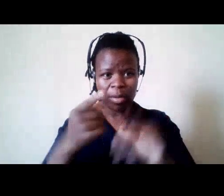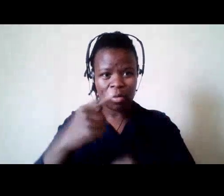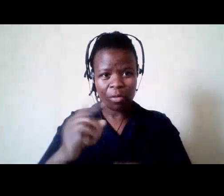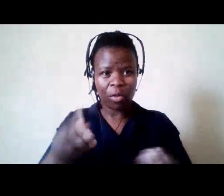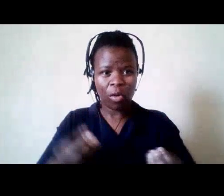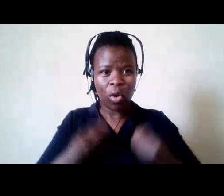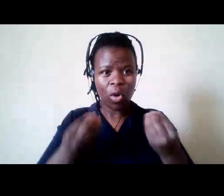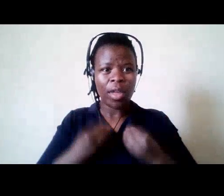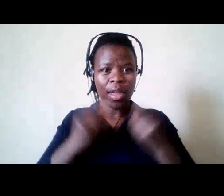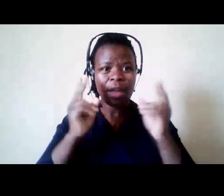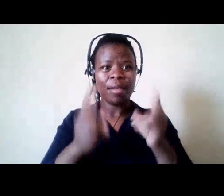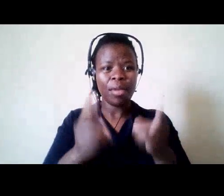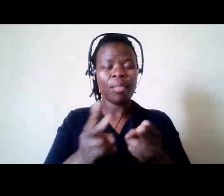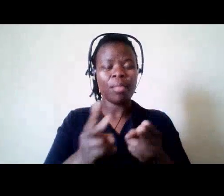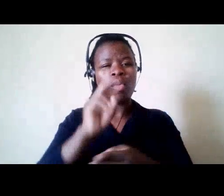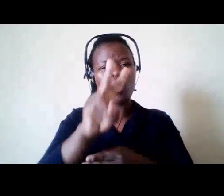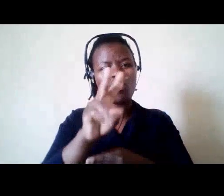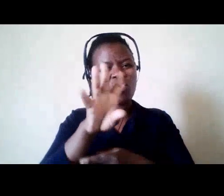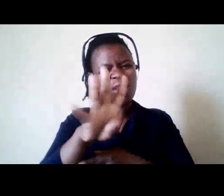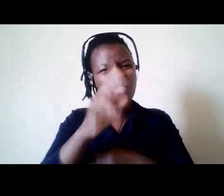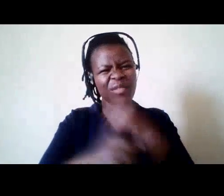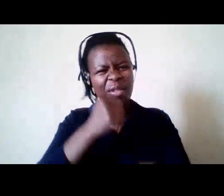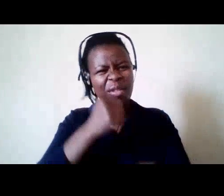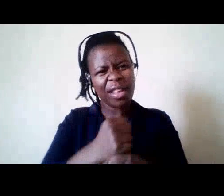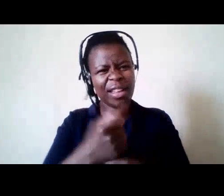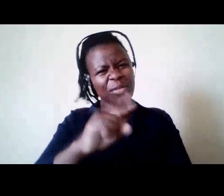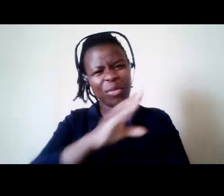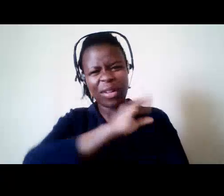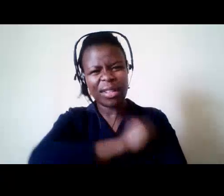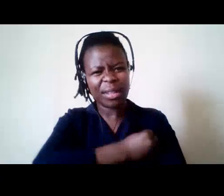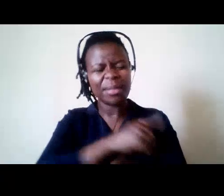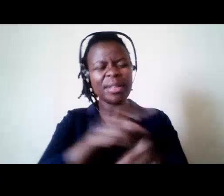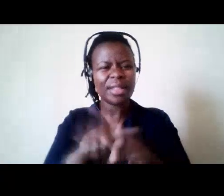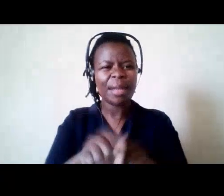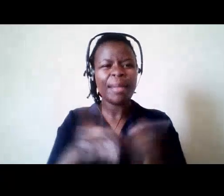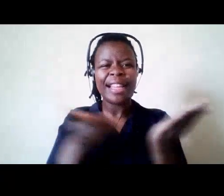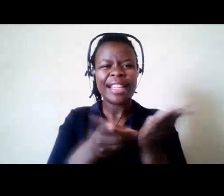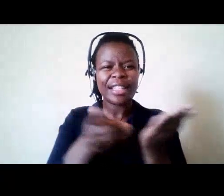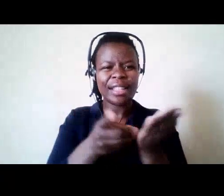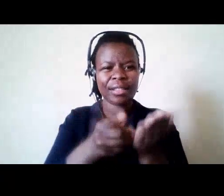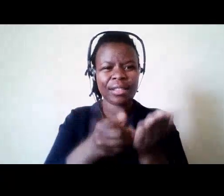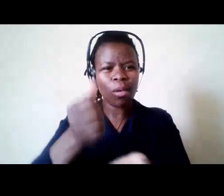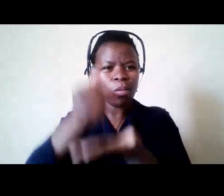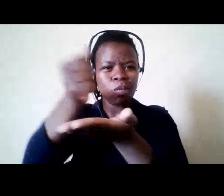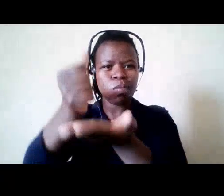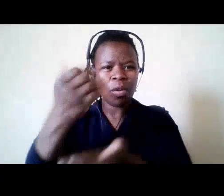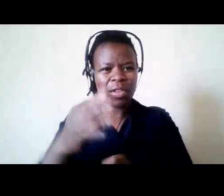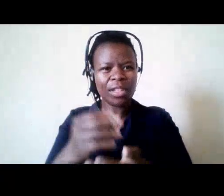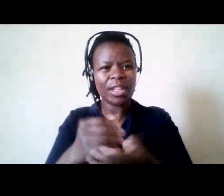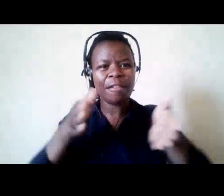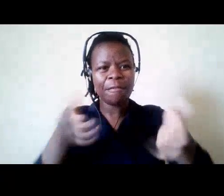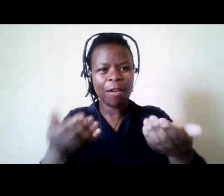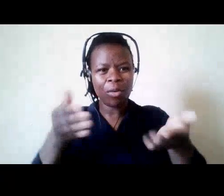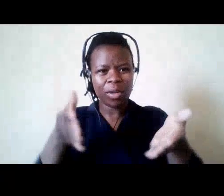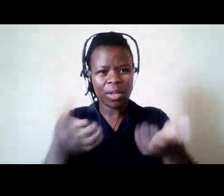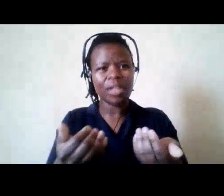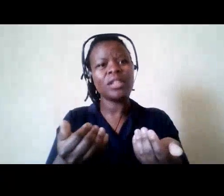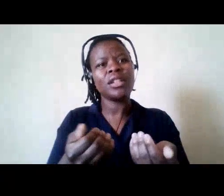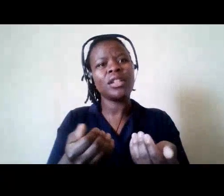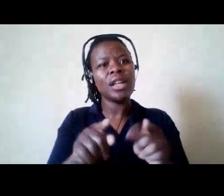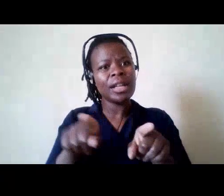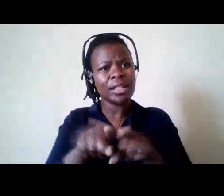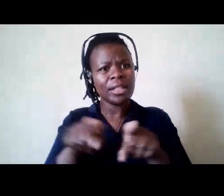disabilities through digitalization, funded by Foundation Botner and administered by the NRF